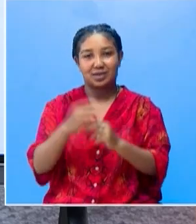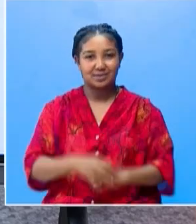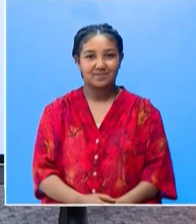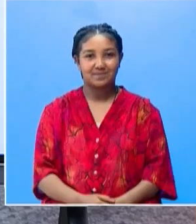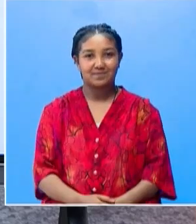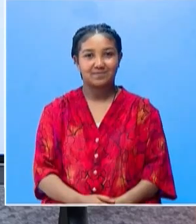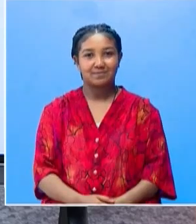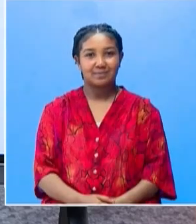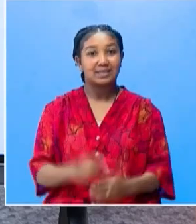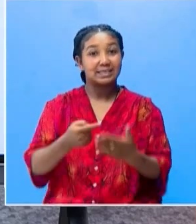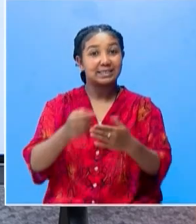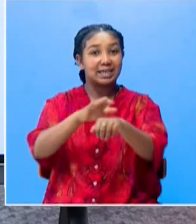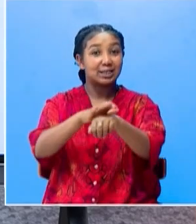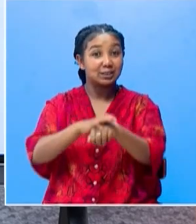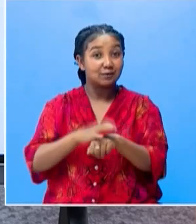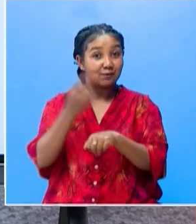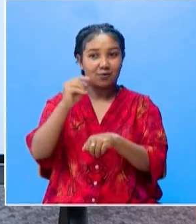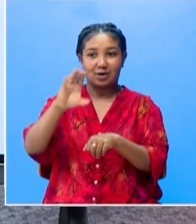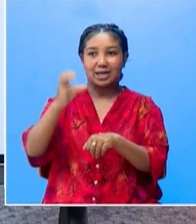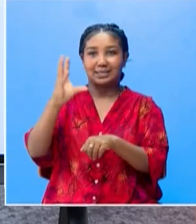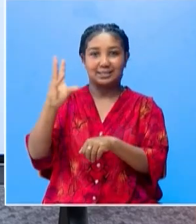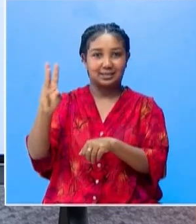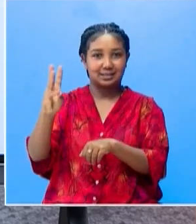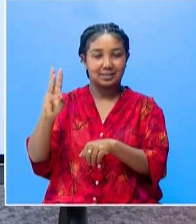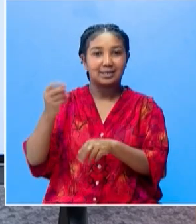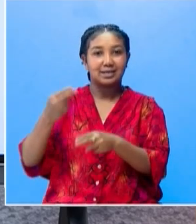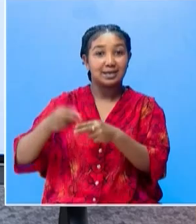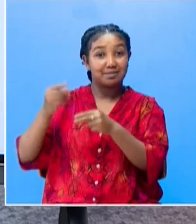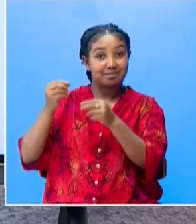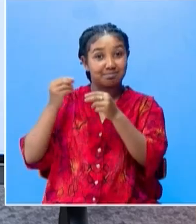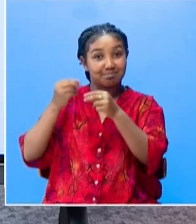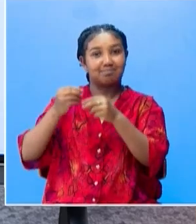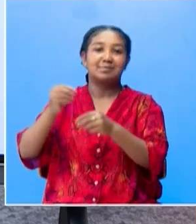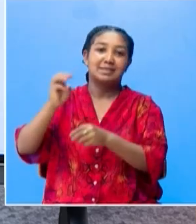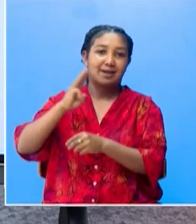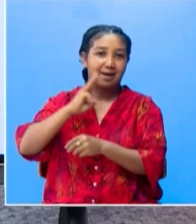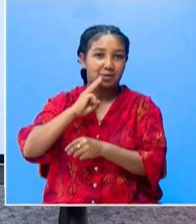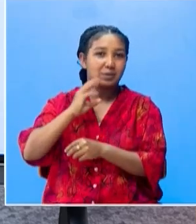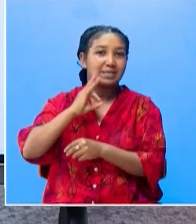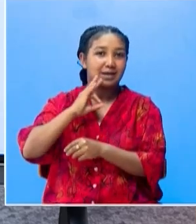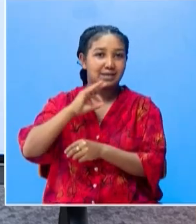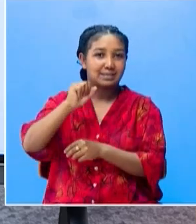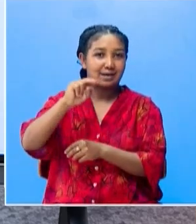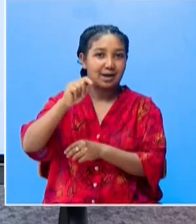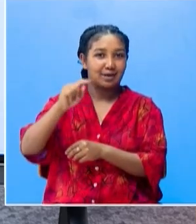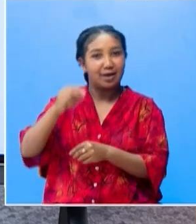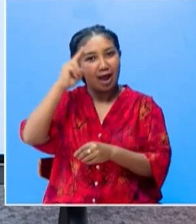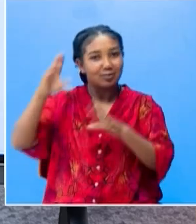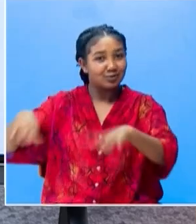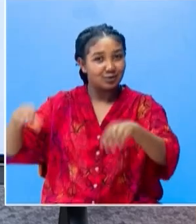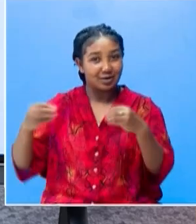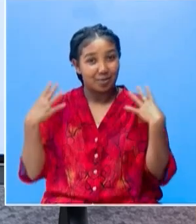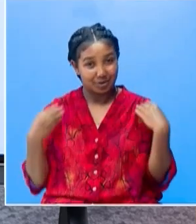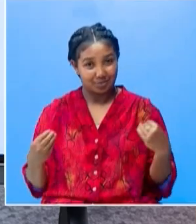Network. This is English for grade 6. I am your teacher, Miss Sanai Tailu. Hello students, how have you